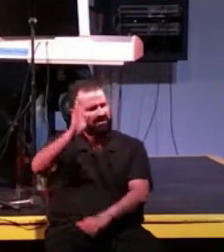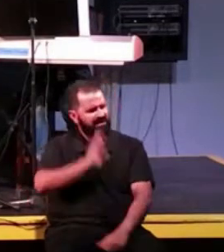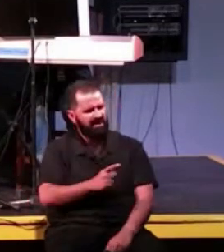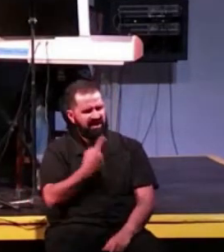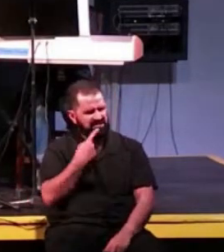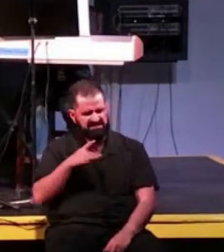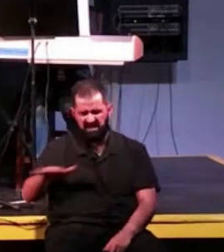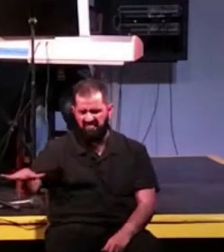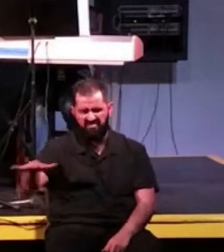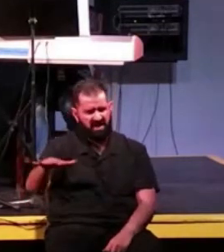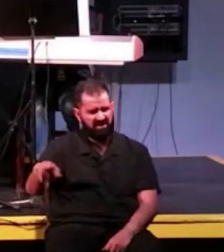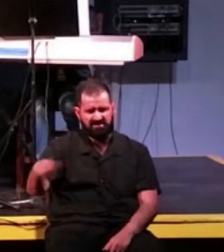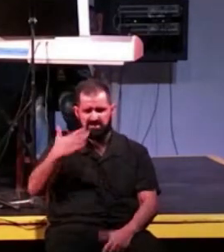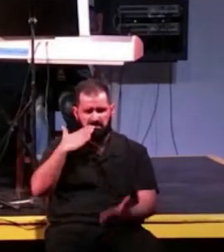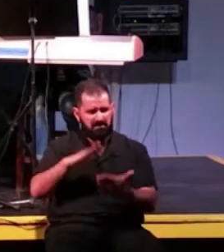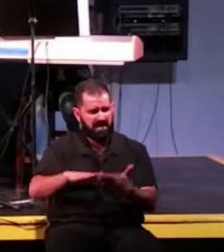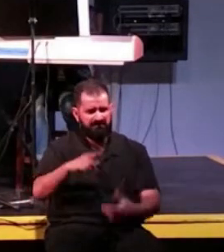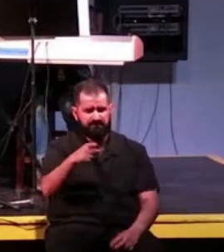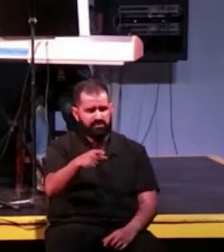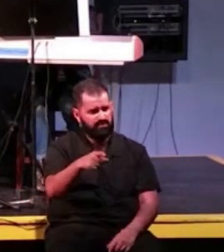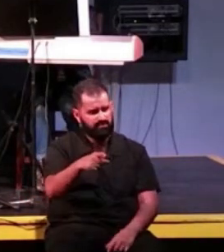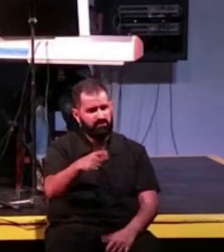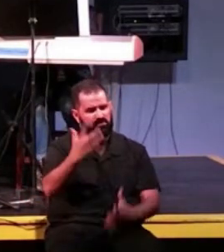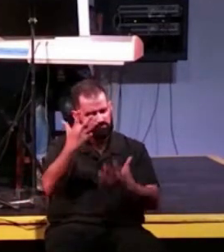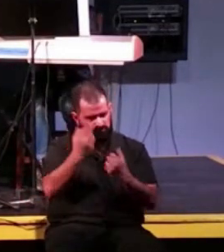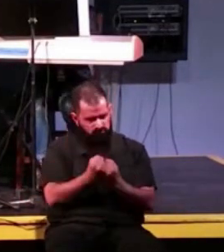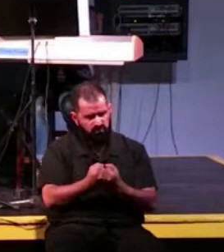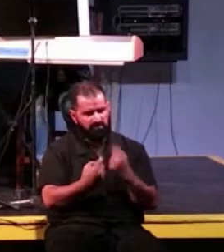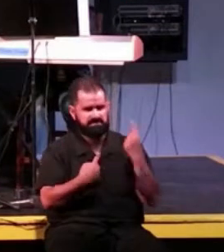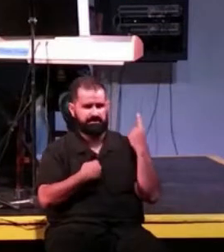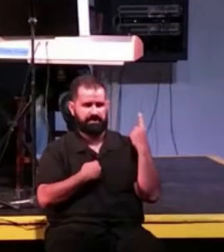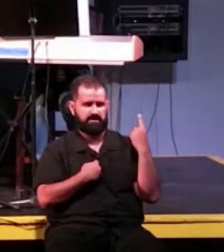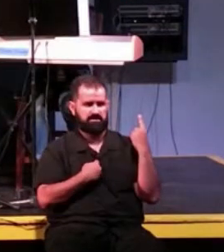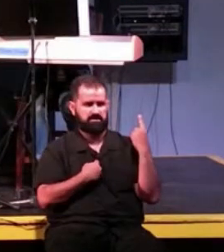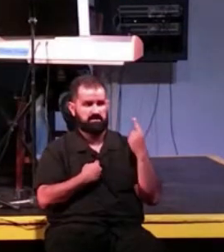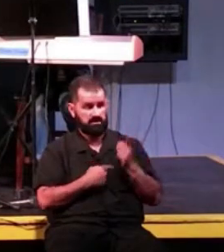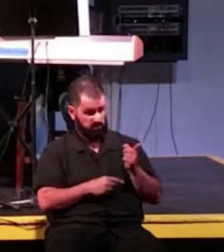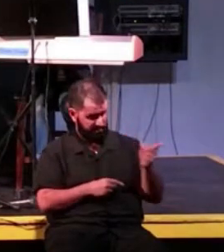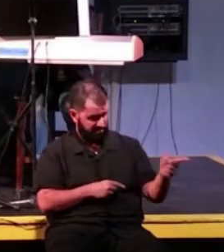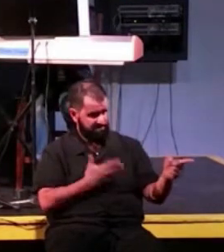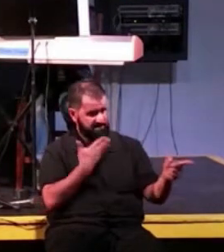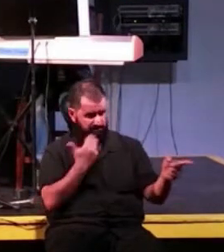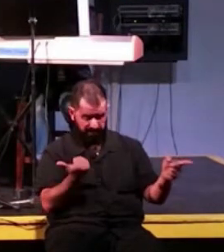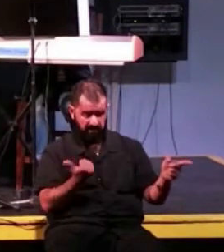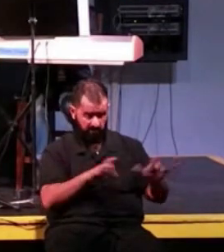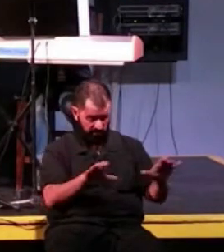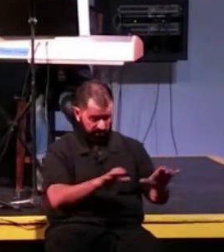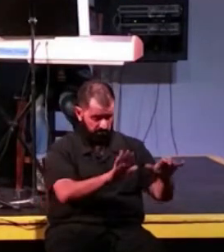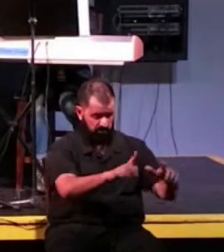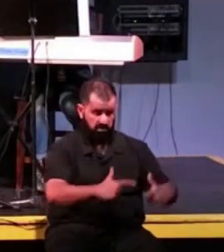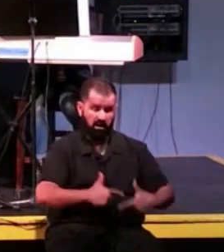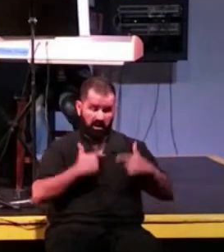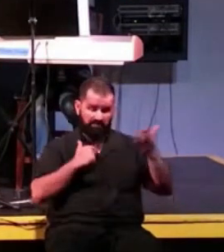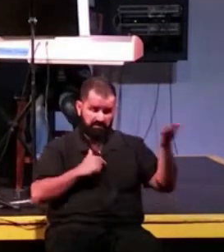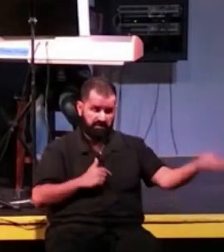the place for you. Trust me into what I'm doing in your life.